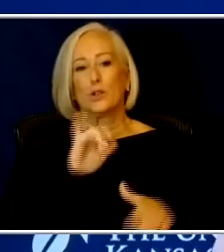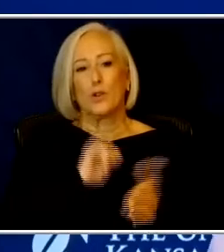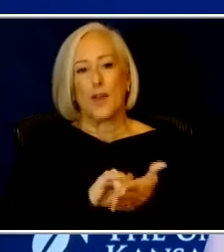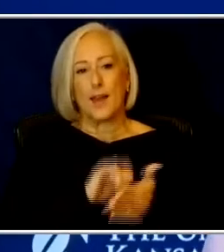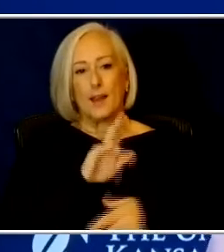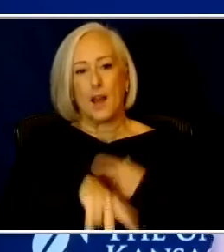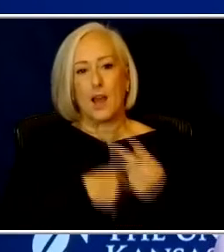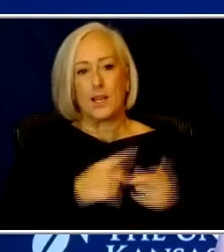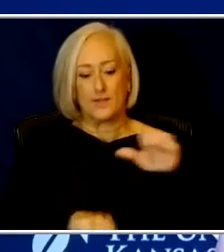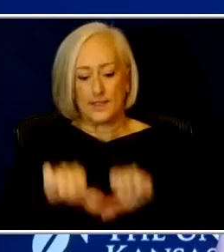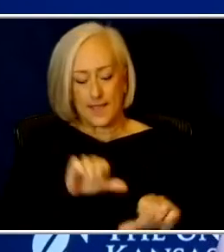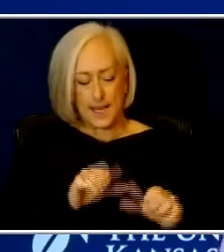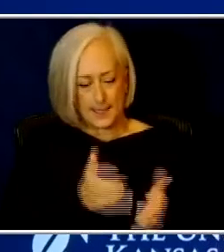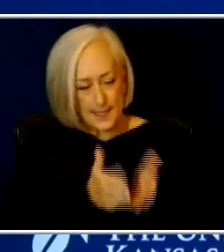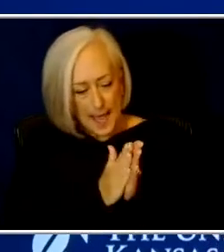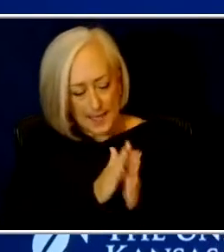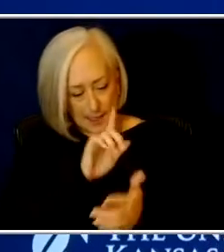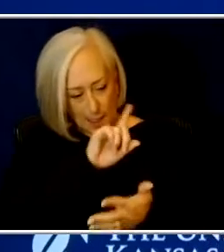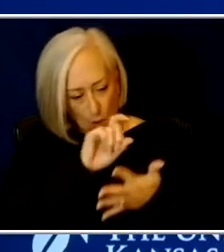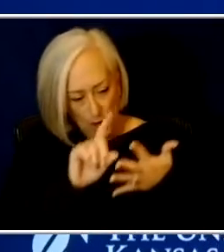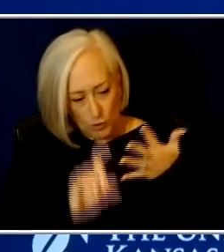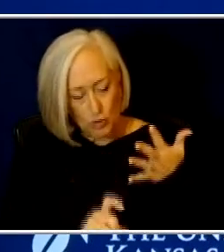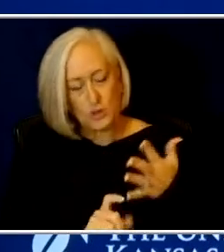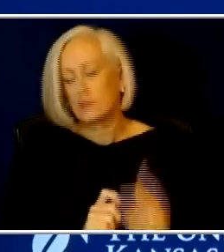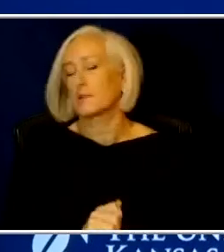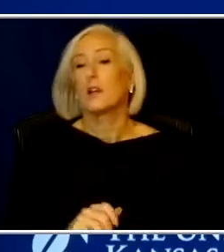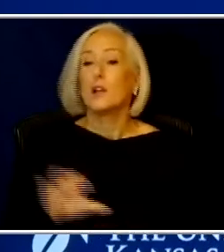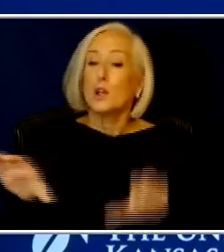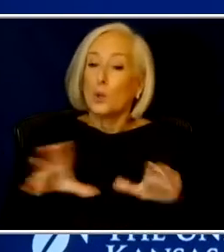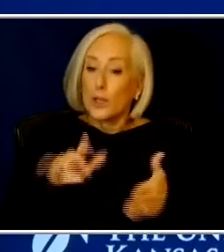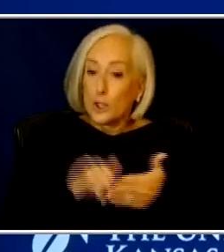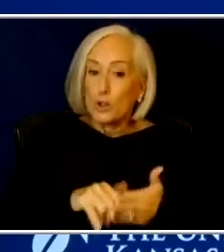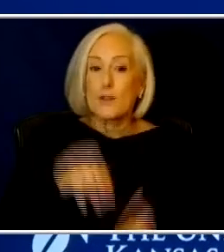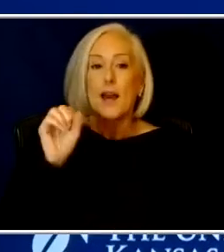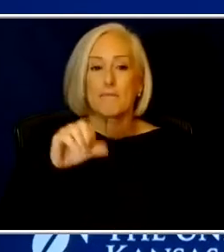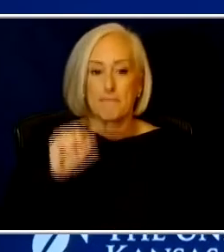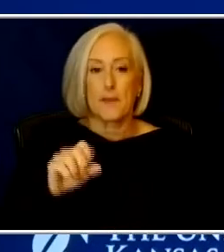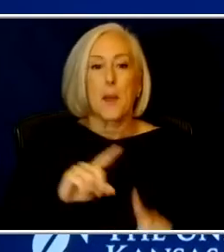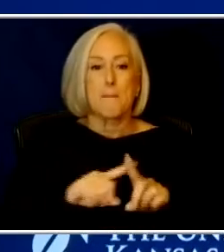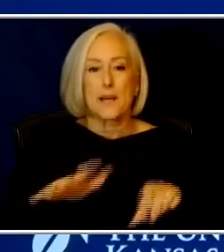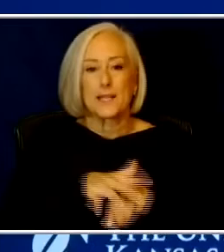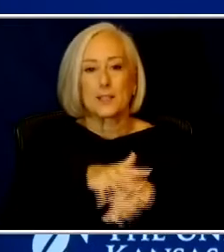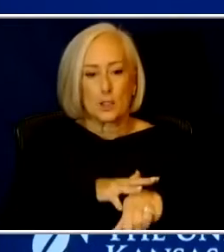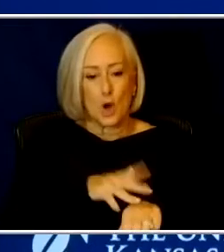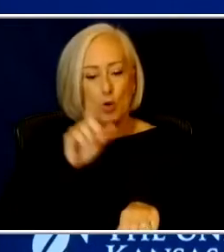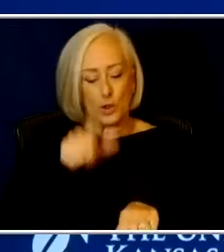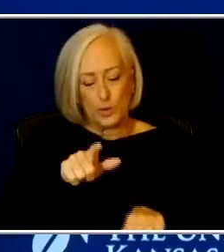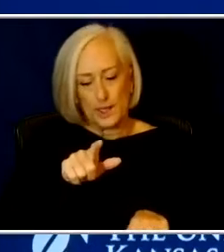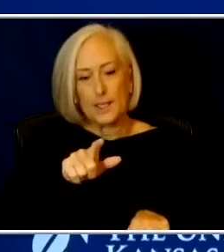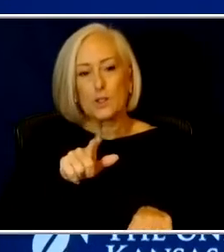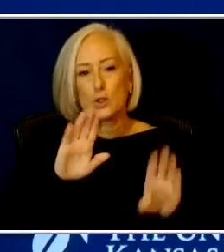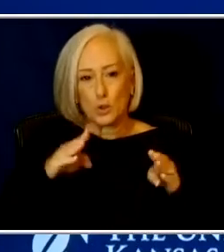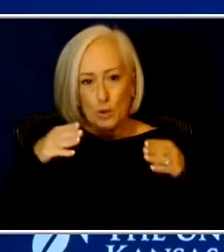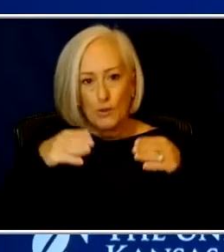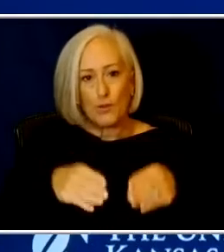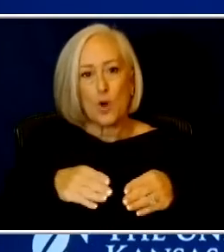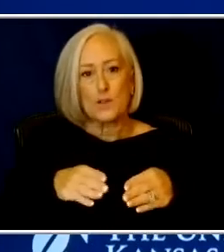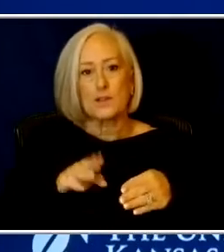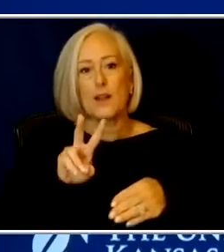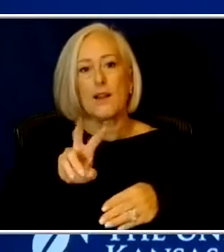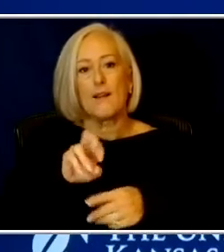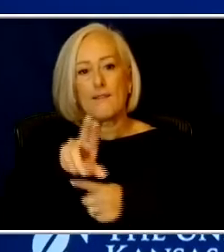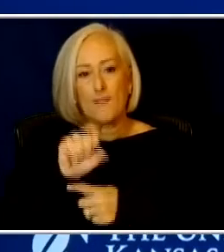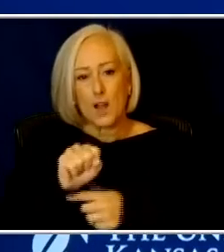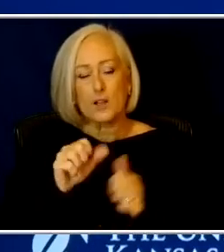questions. We are doing it, but it does come slow. We know that you have to work on those viruses with those BSL-3 labs, very high